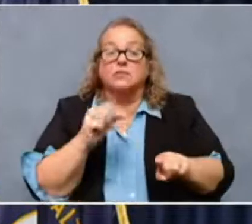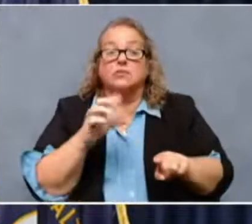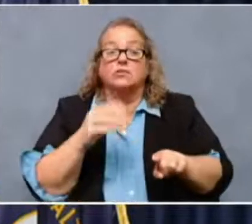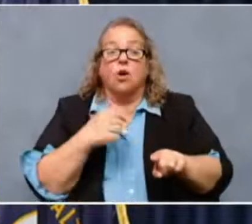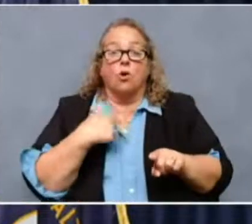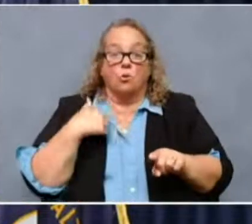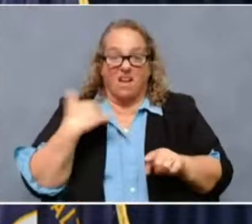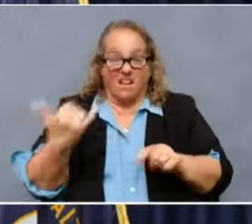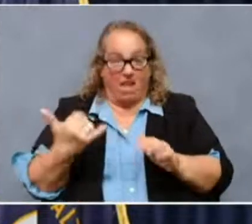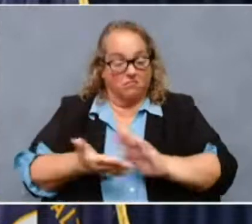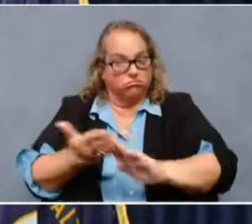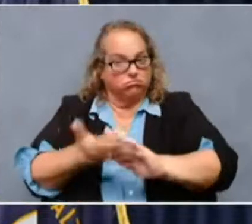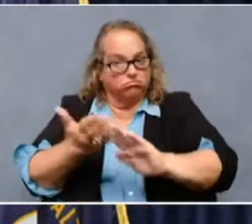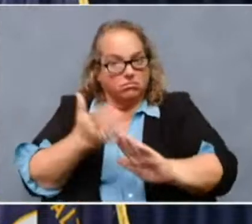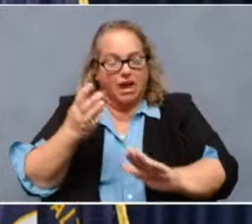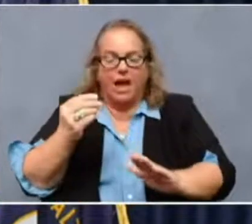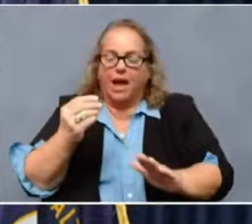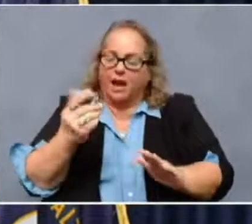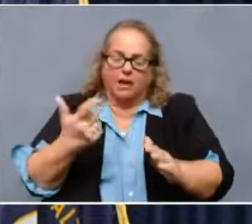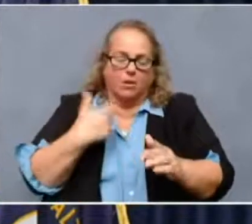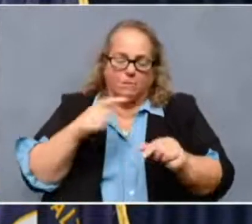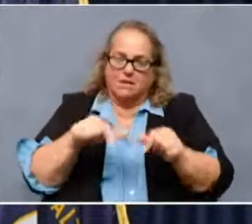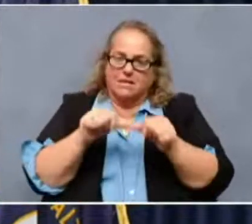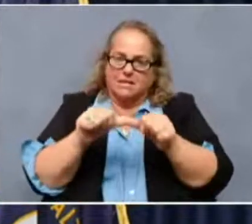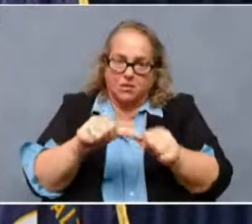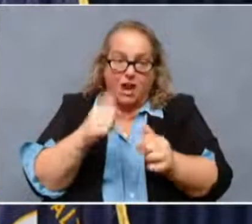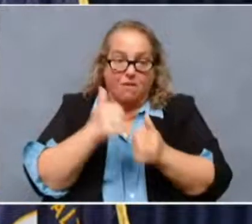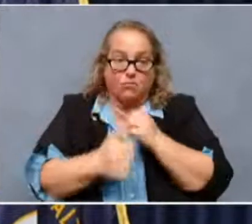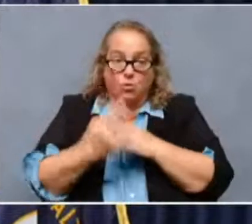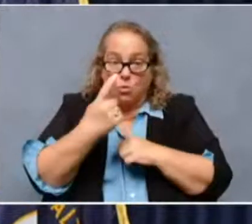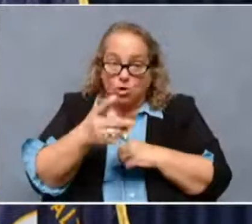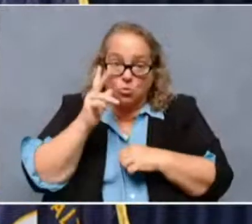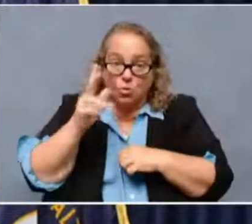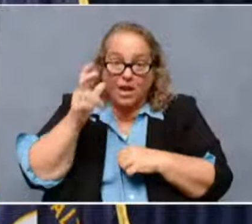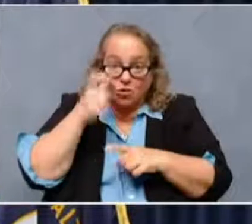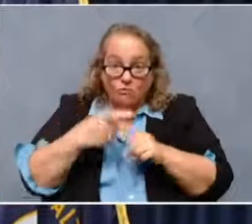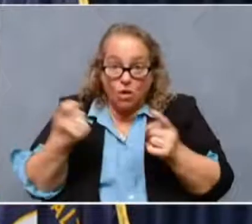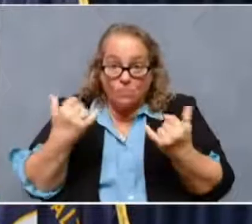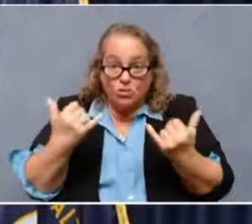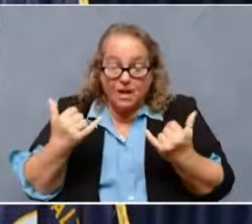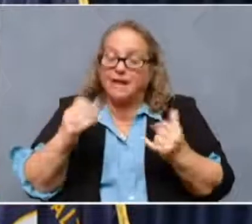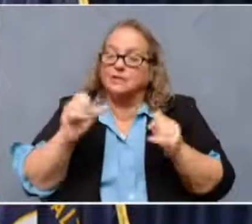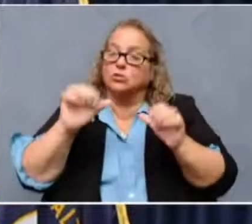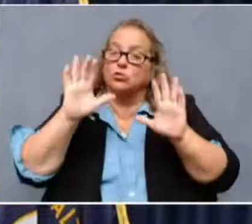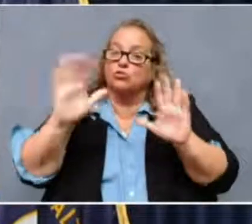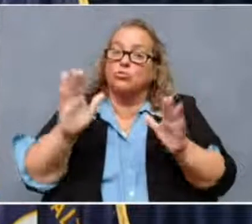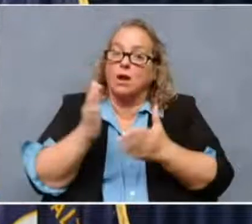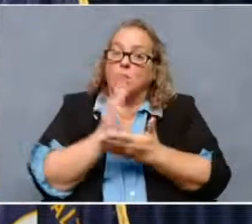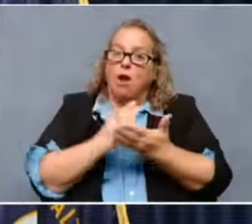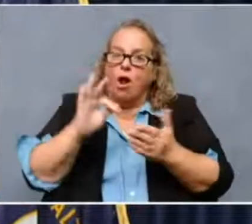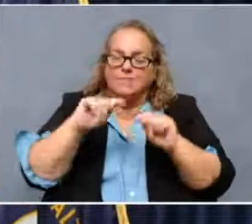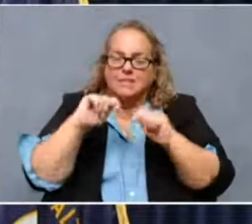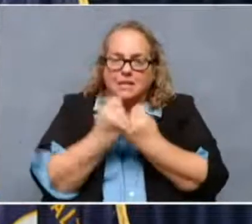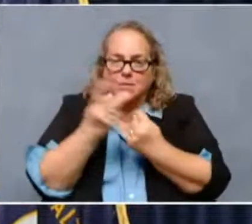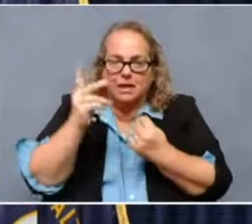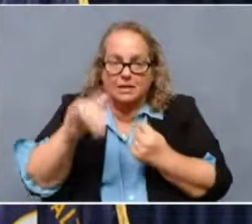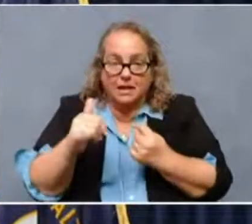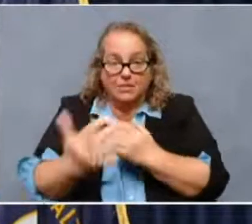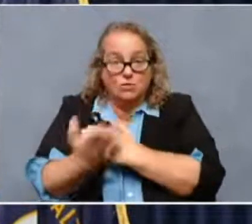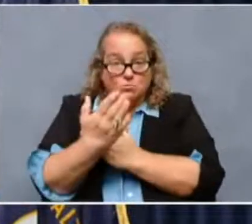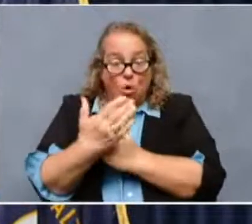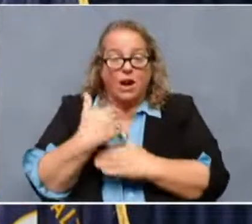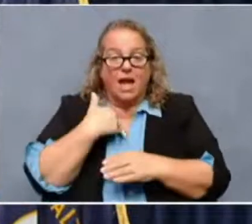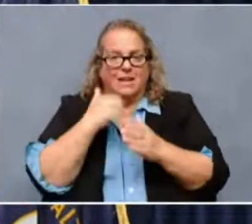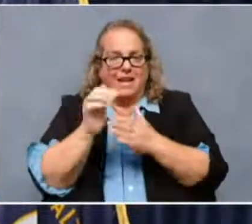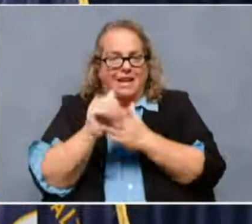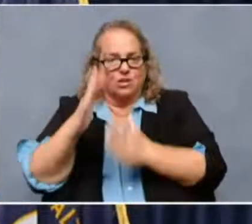today are great parts of Team Kentucky. First, this morning, I had an opportunity to join leaders in Stanford to celebrate the